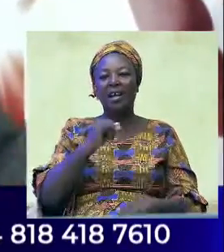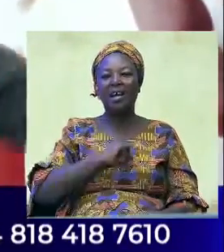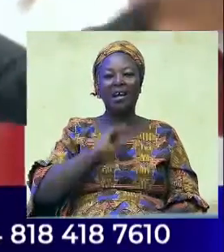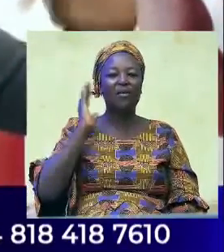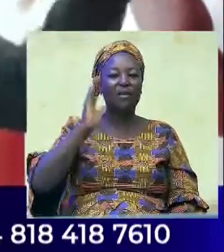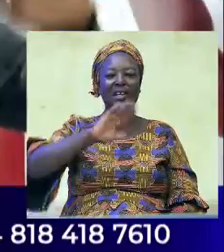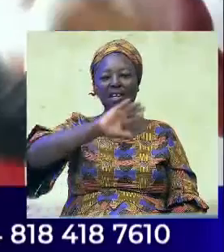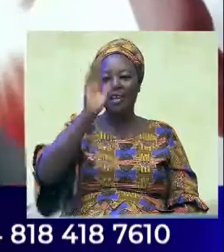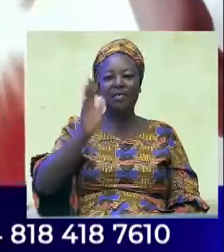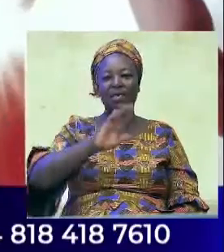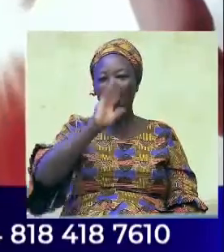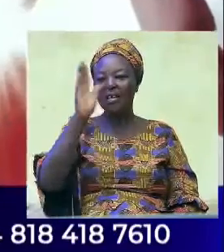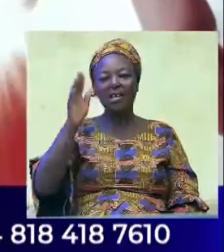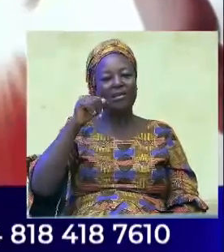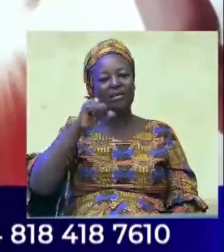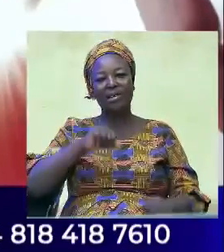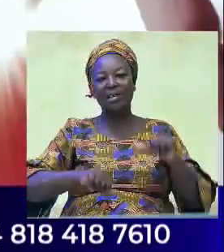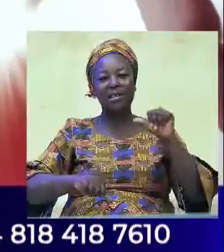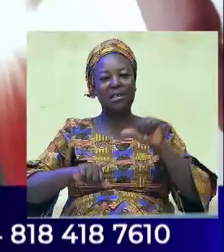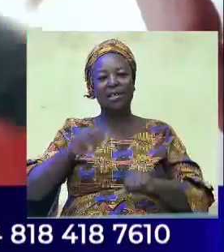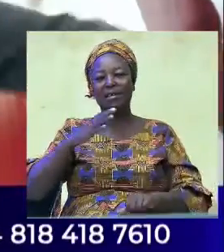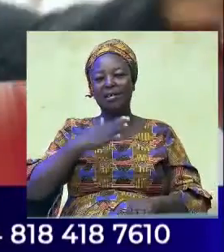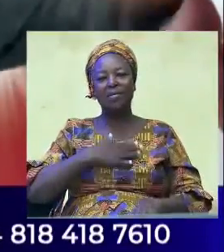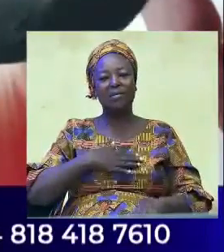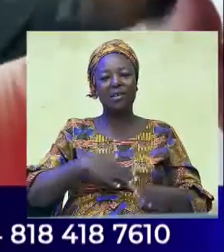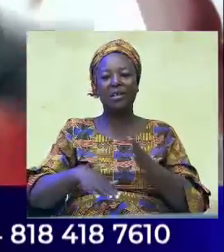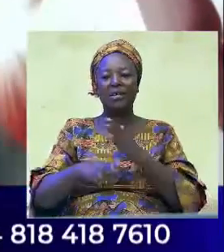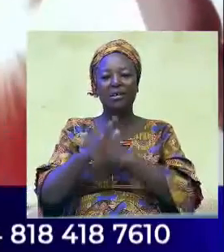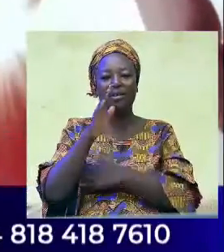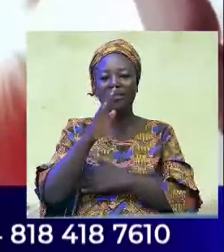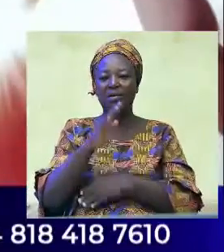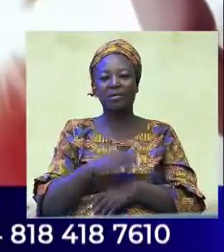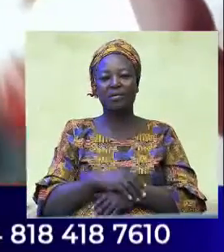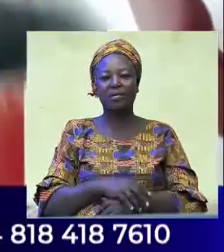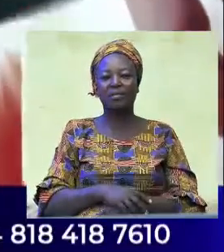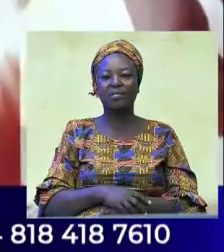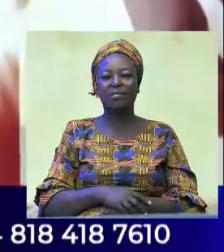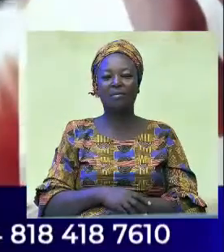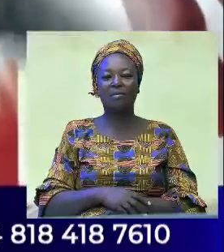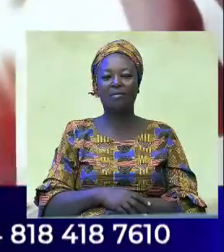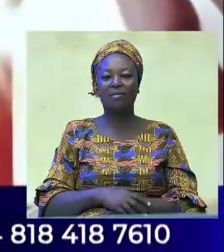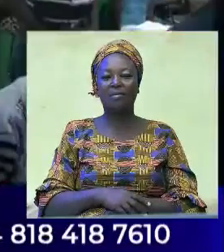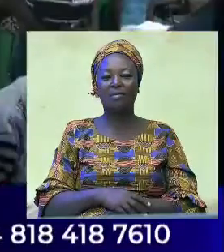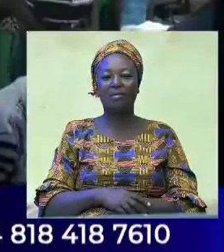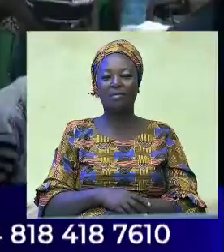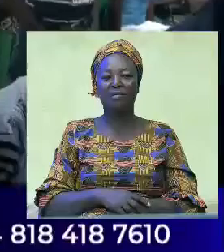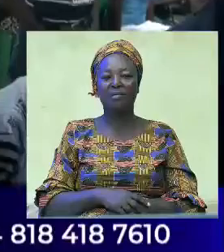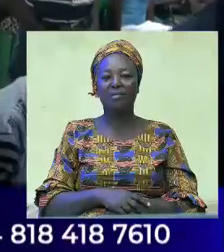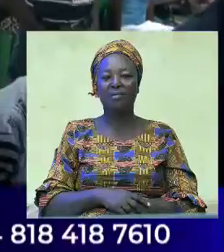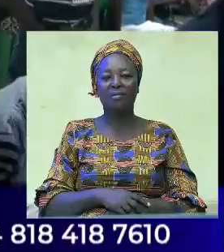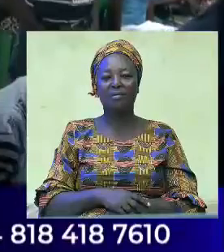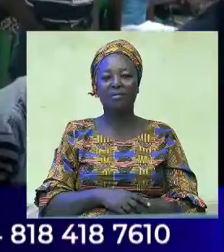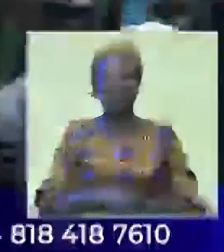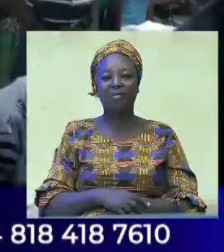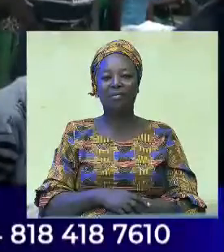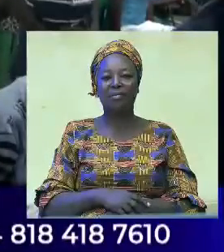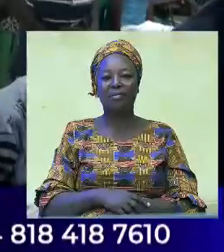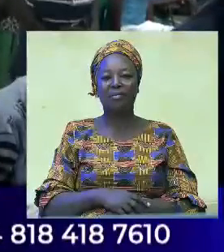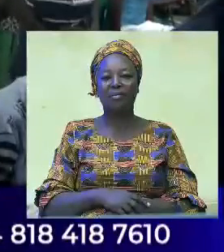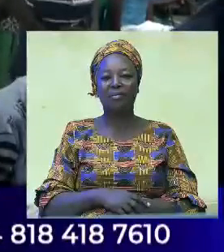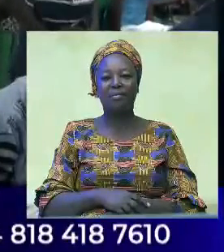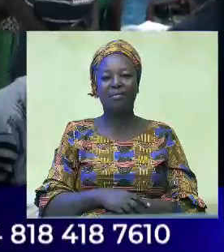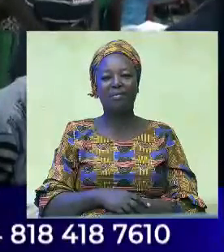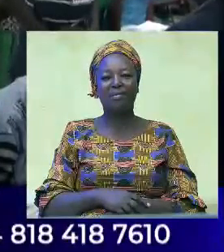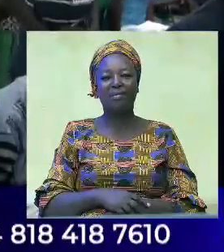never ever doubt my God, though. I will never doubt Amen. My God, Please though. Go to your... I will never